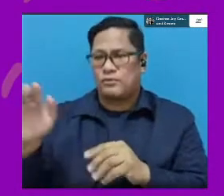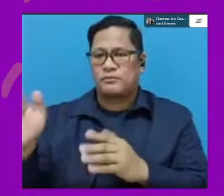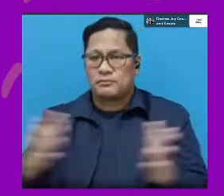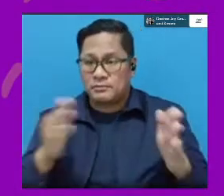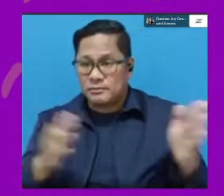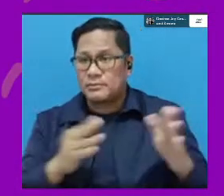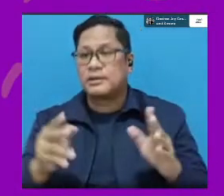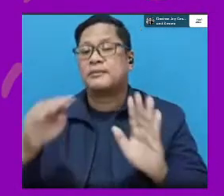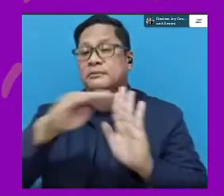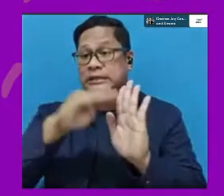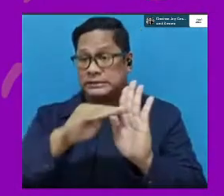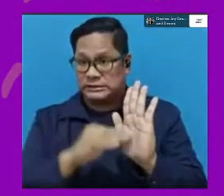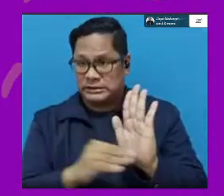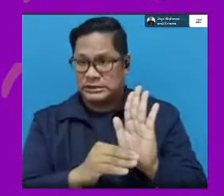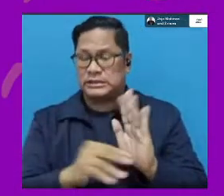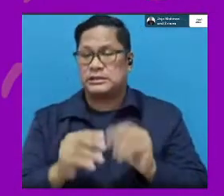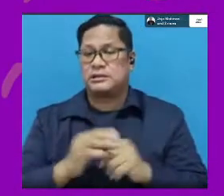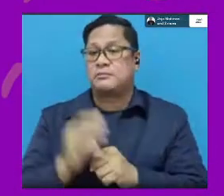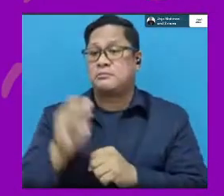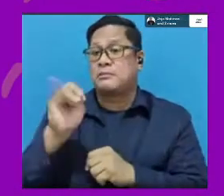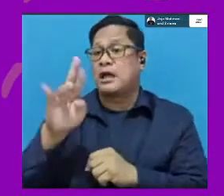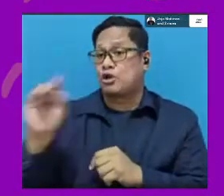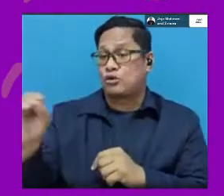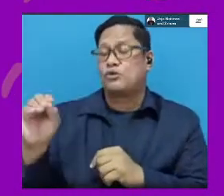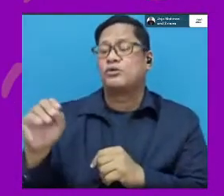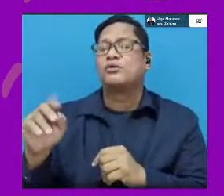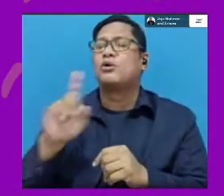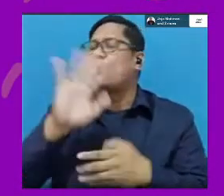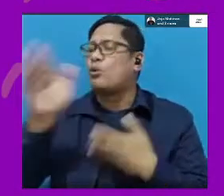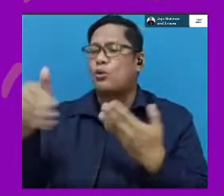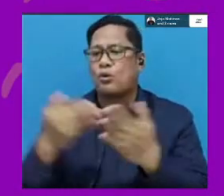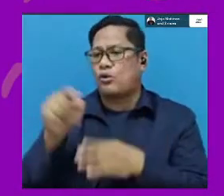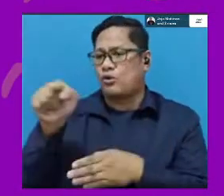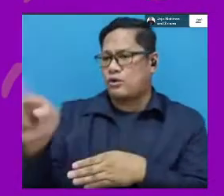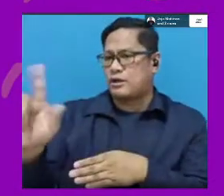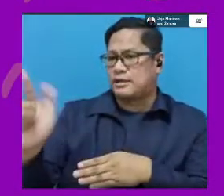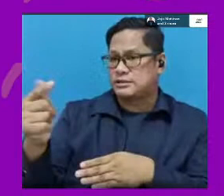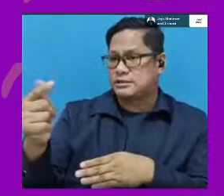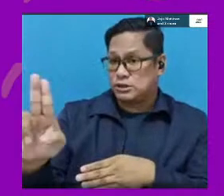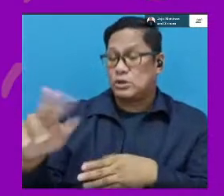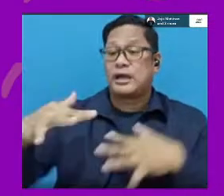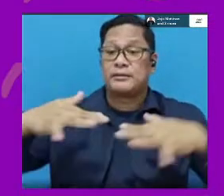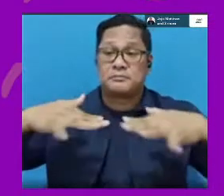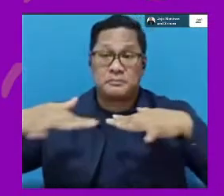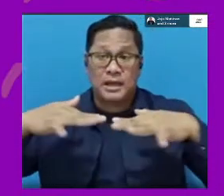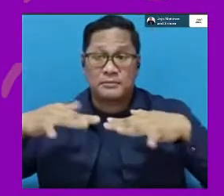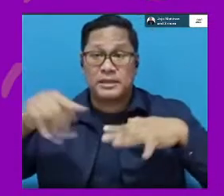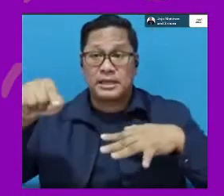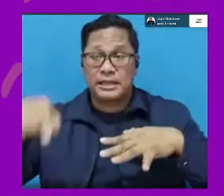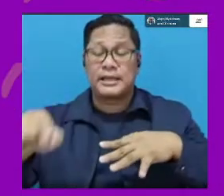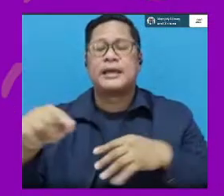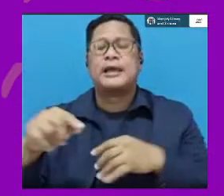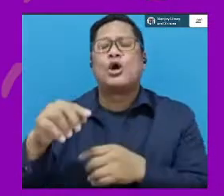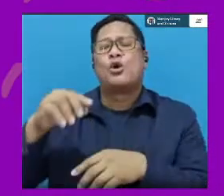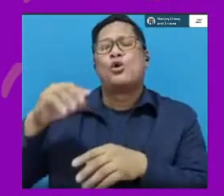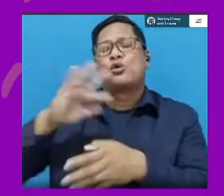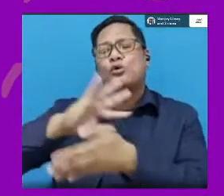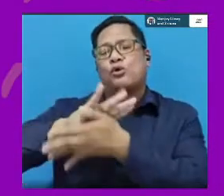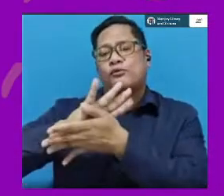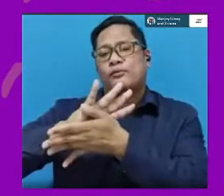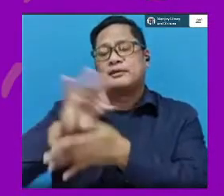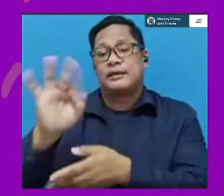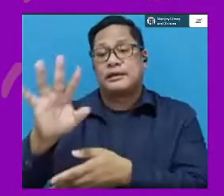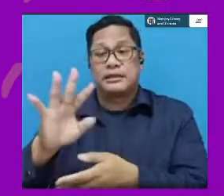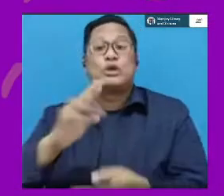master listing and the micro planning are all LGU led, and the mapping of COVID-19 referral hospitals,